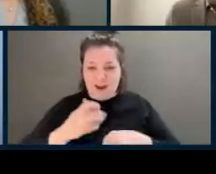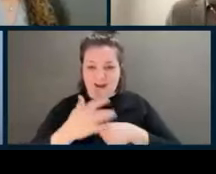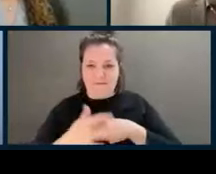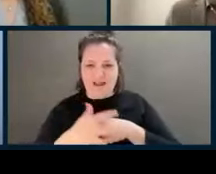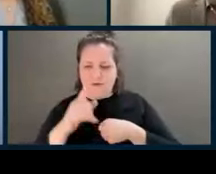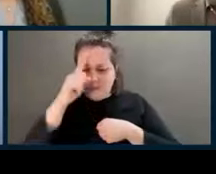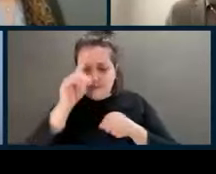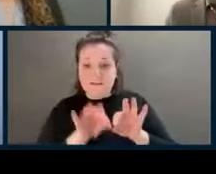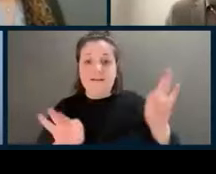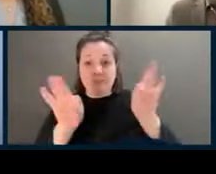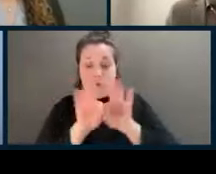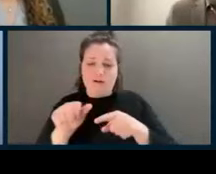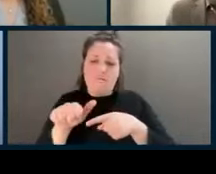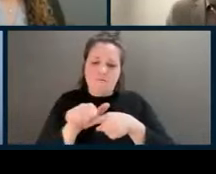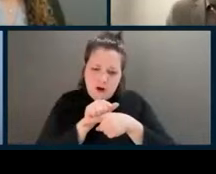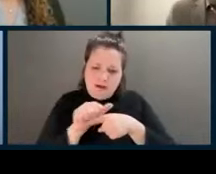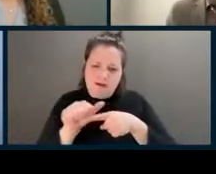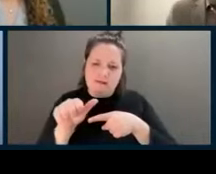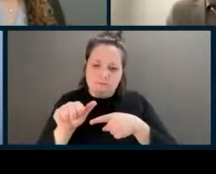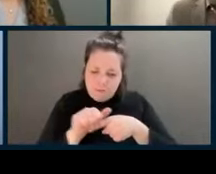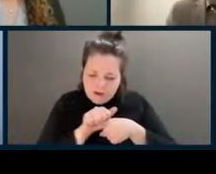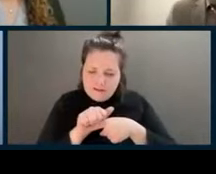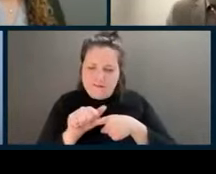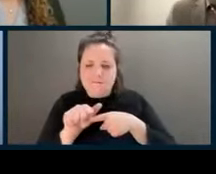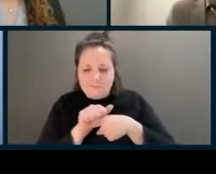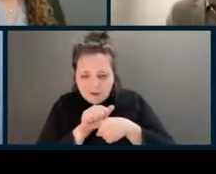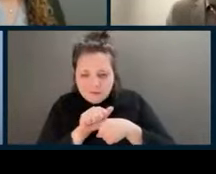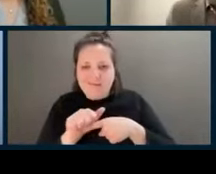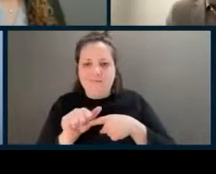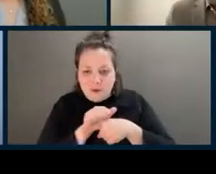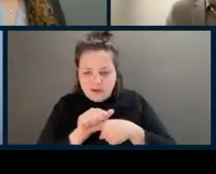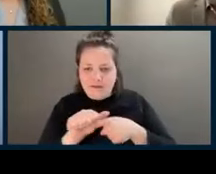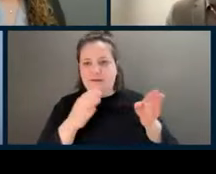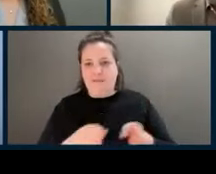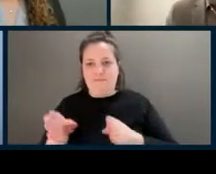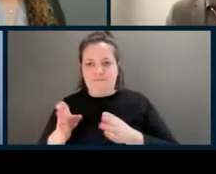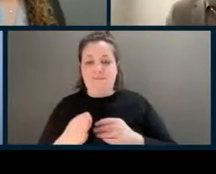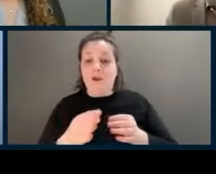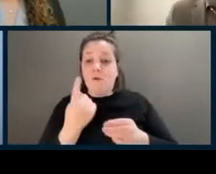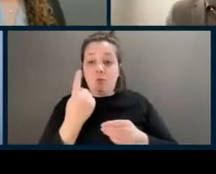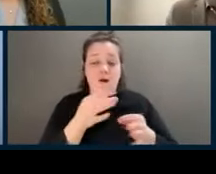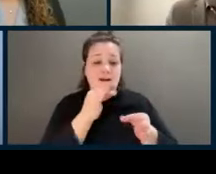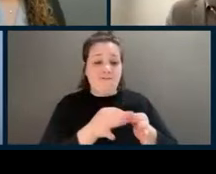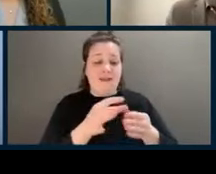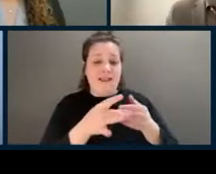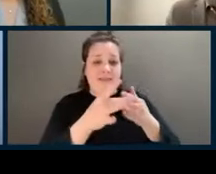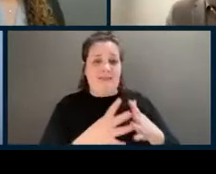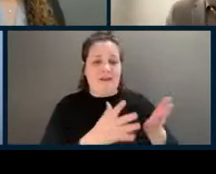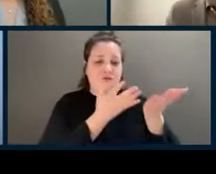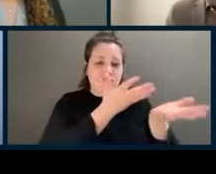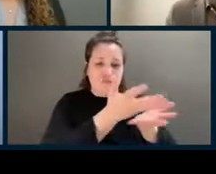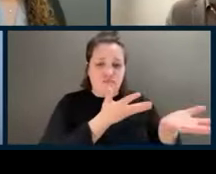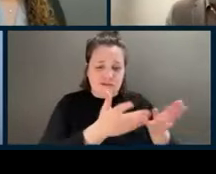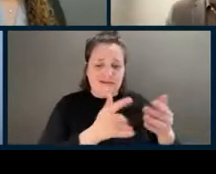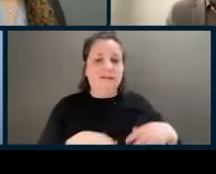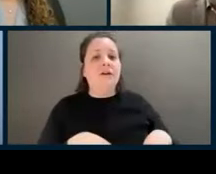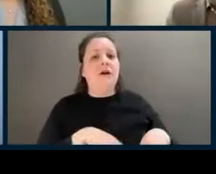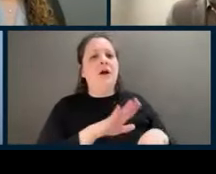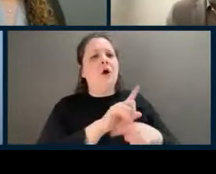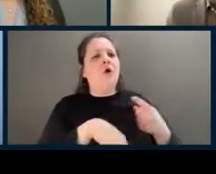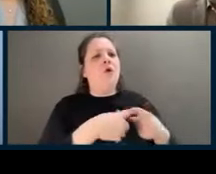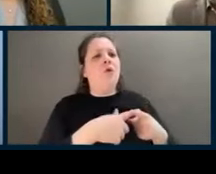enough, practice the plan. I was having a conversation with a faith leader and said, when's the last time you told your congregation where the exit signs